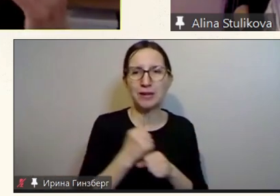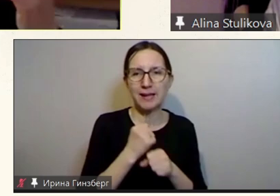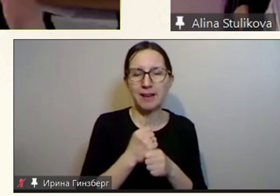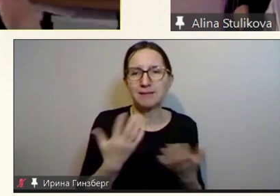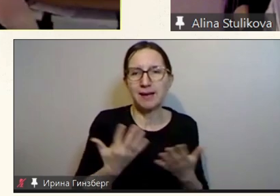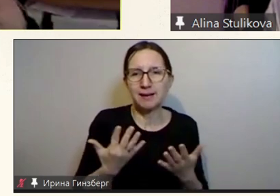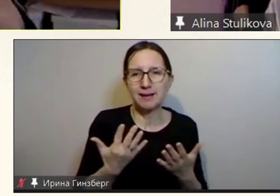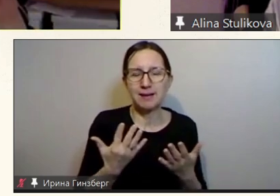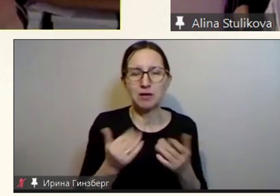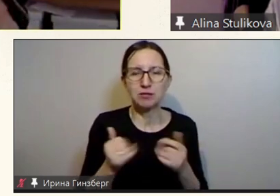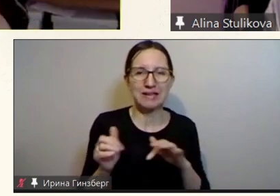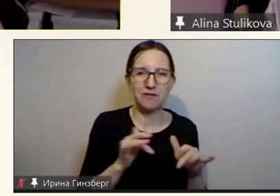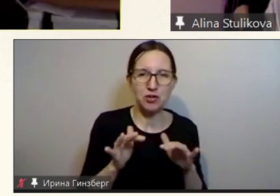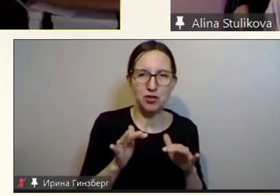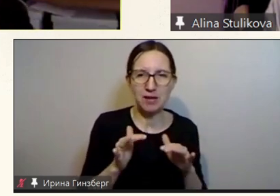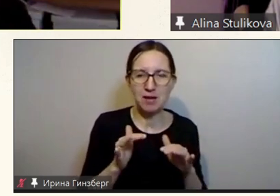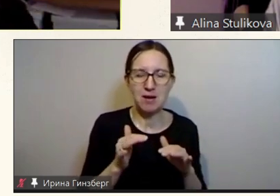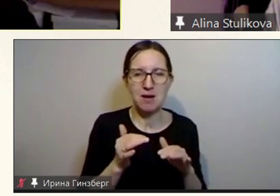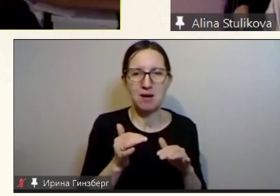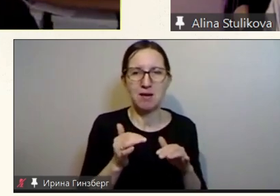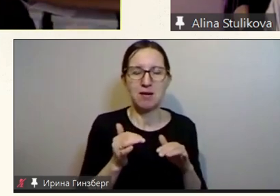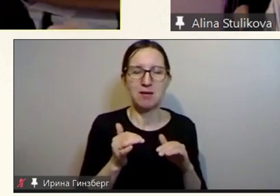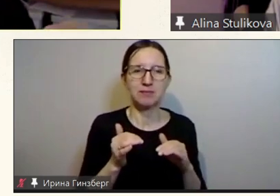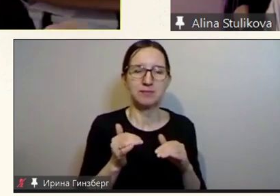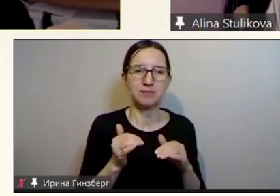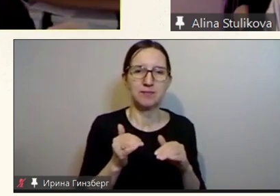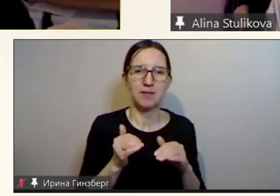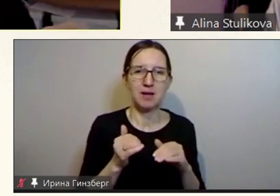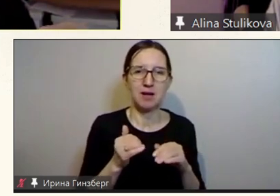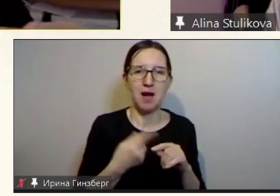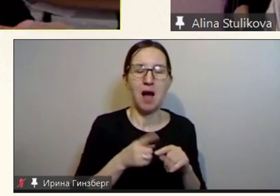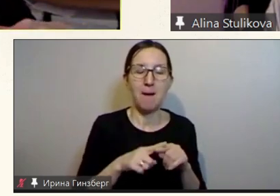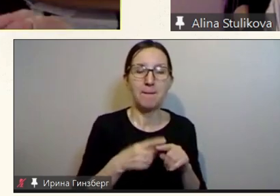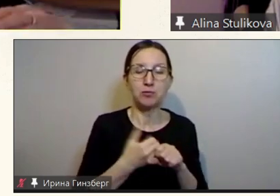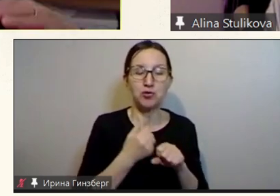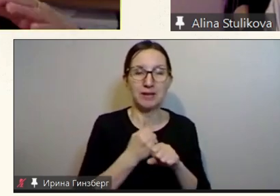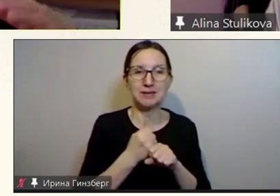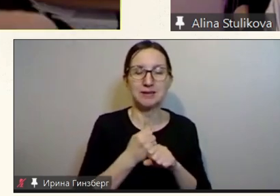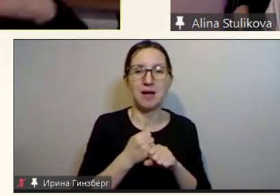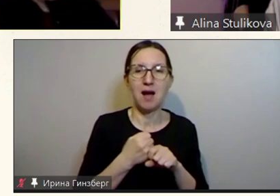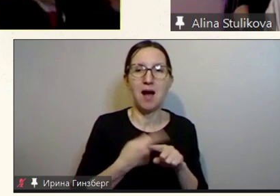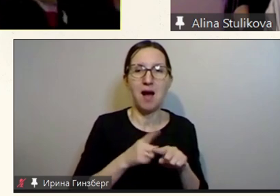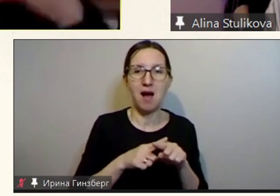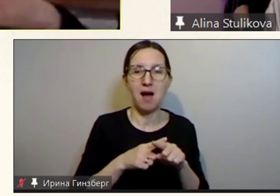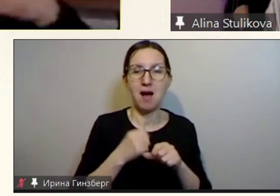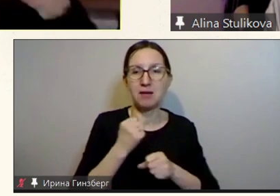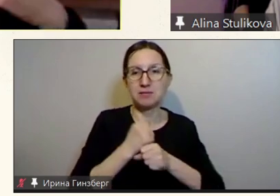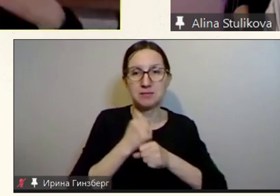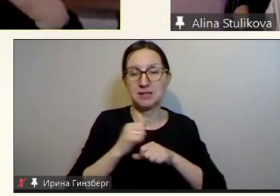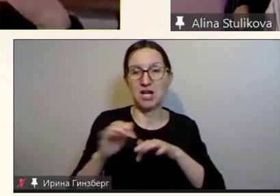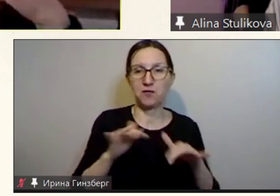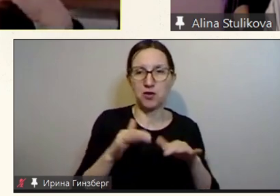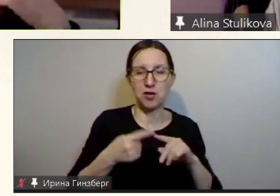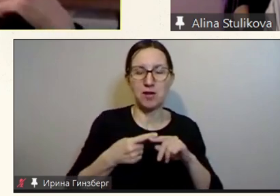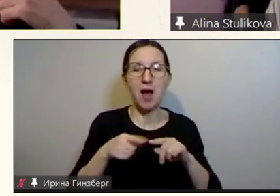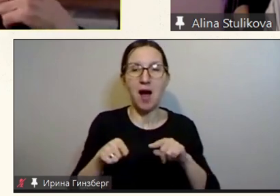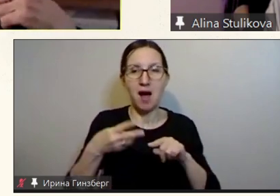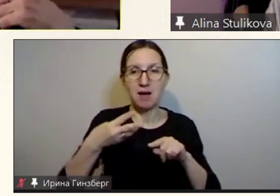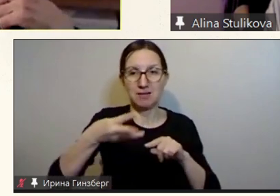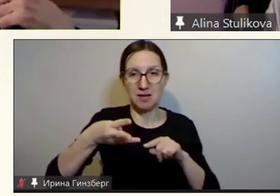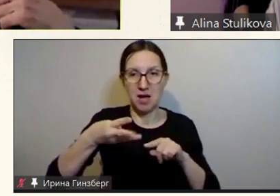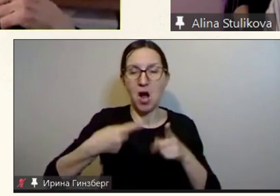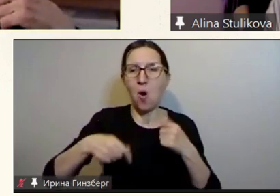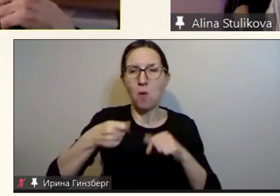moving, standing up, you know, like anything. And then finally he comes to rest. And so when it's all done